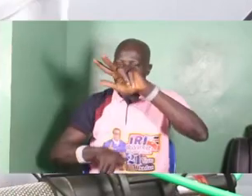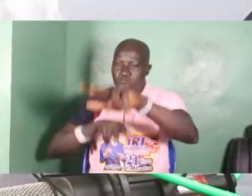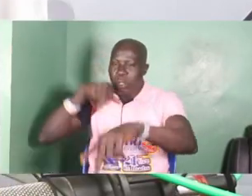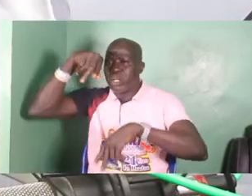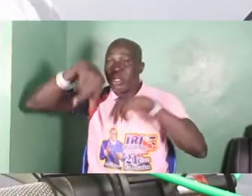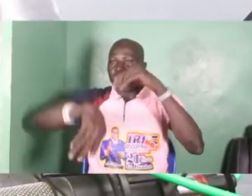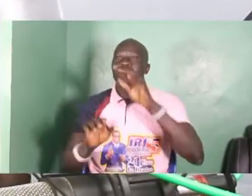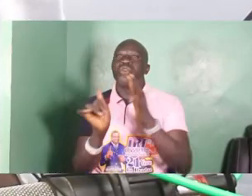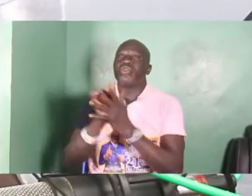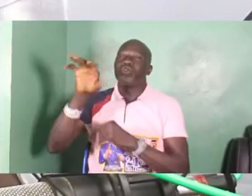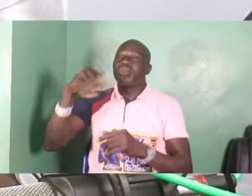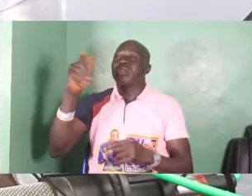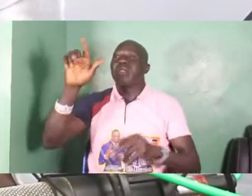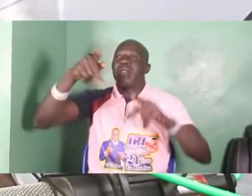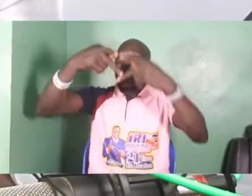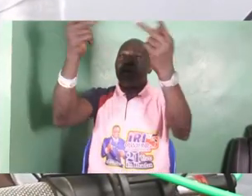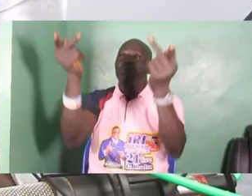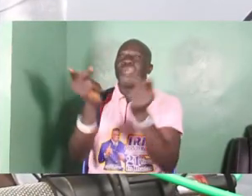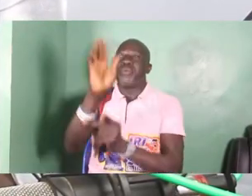the palace. In the book of Esther, chapter